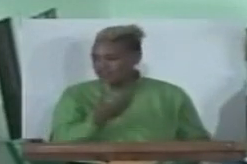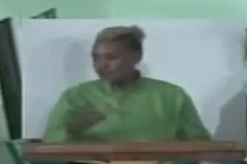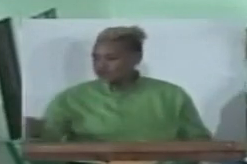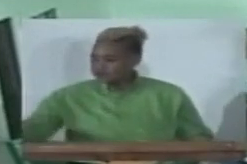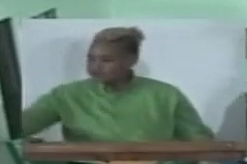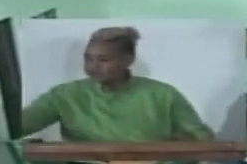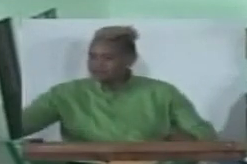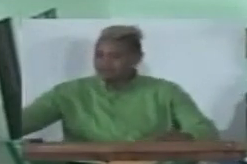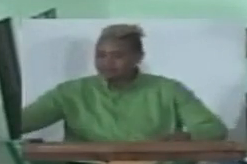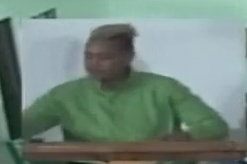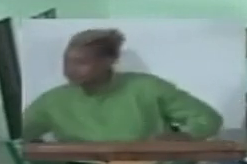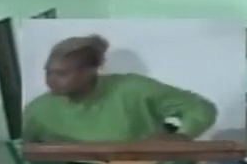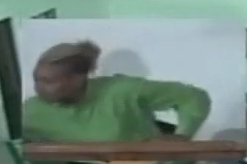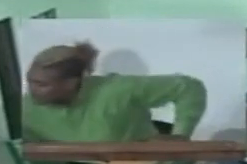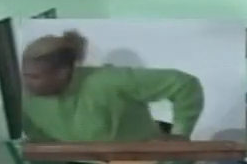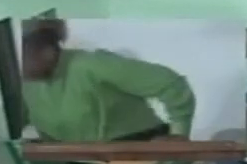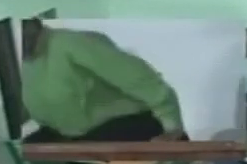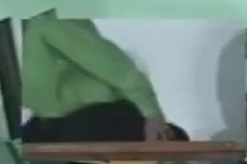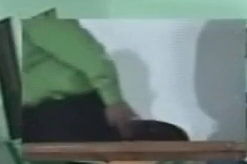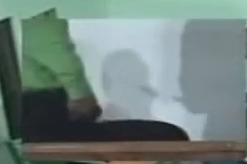motion.